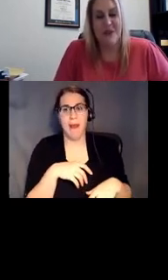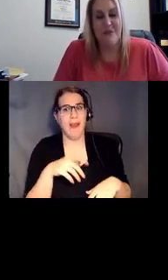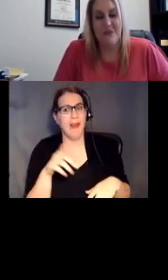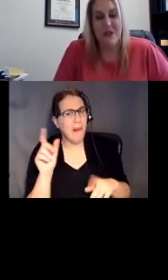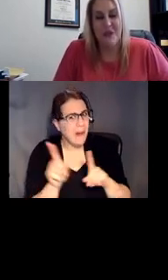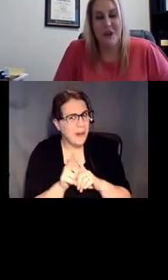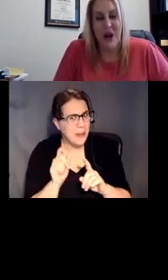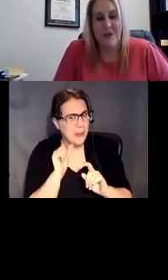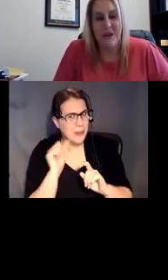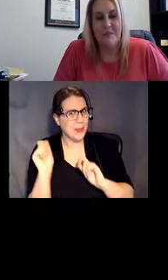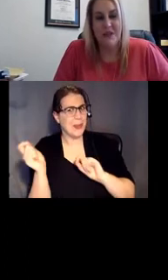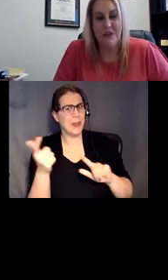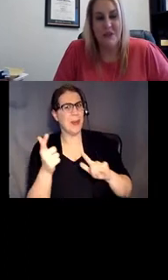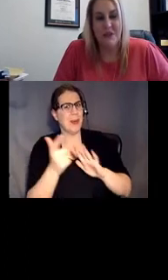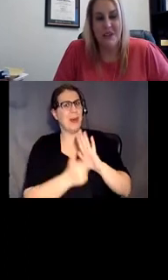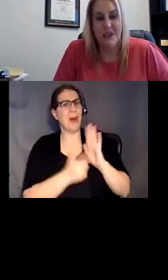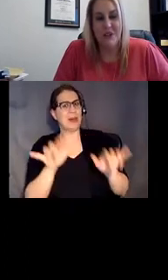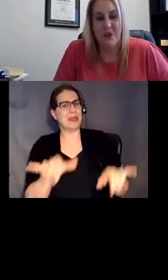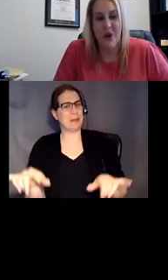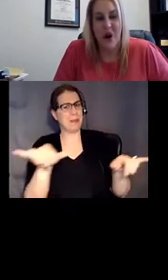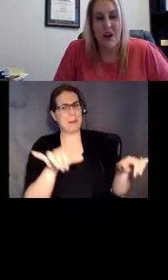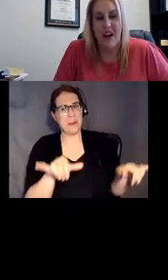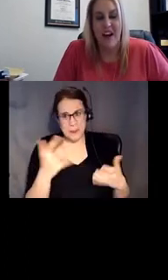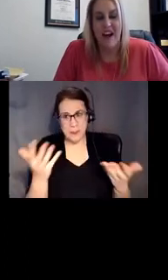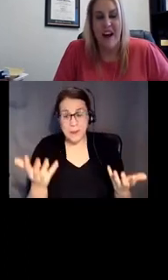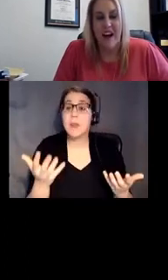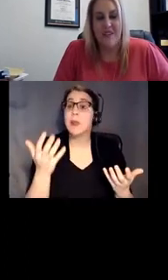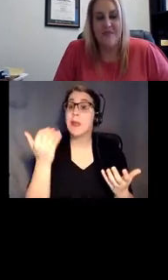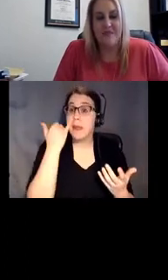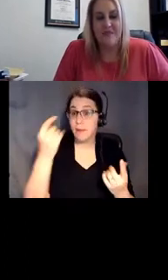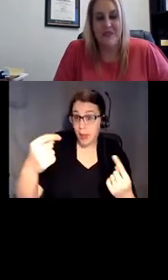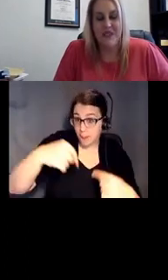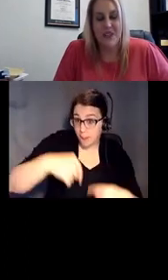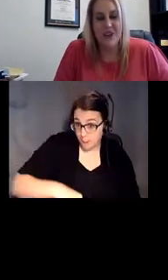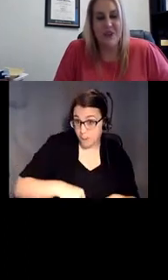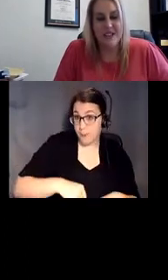so when you're coming, be sure that you are,